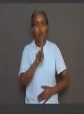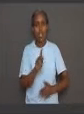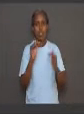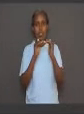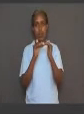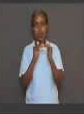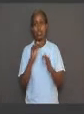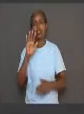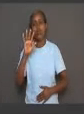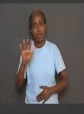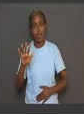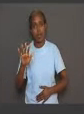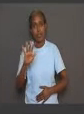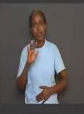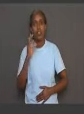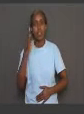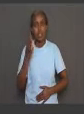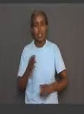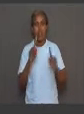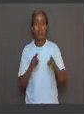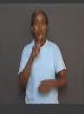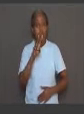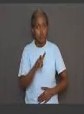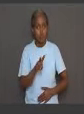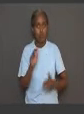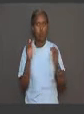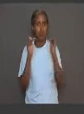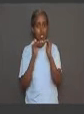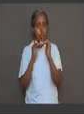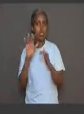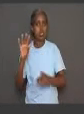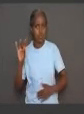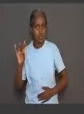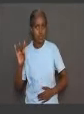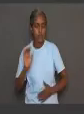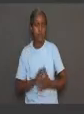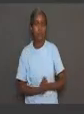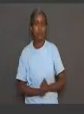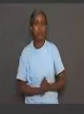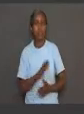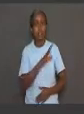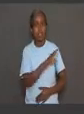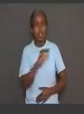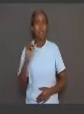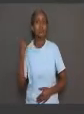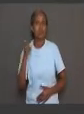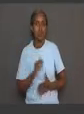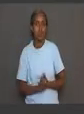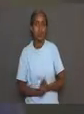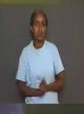equals 5, f of 2 equals 8, and so